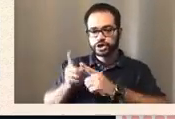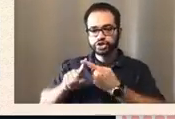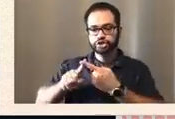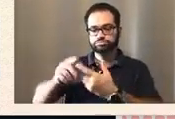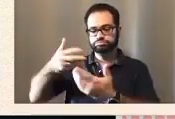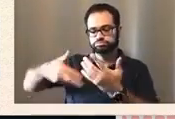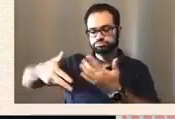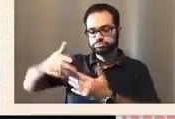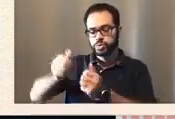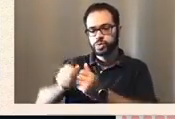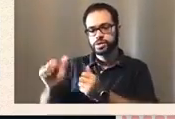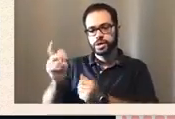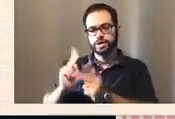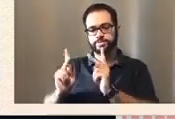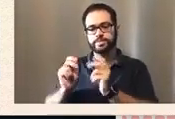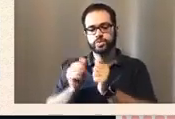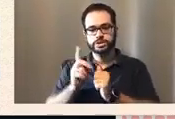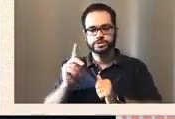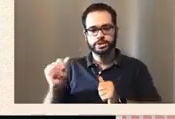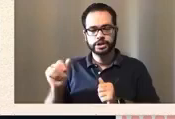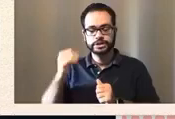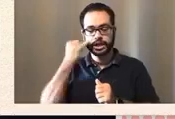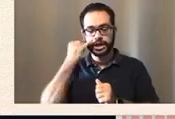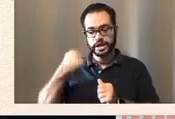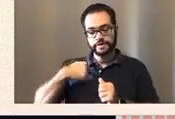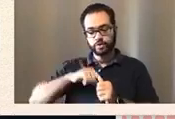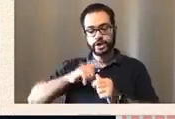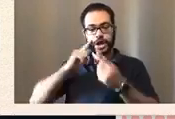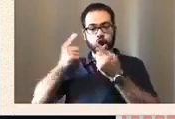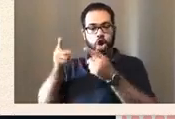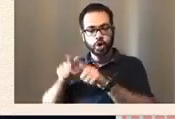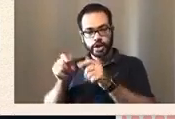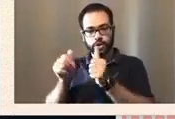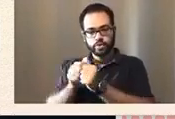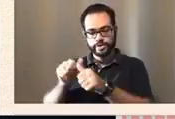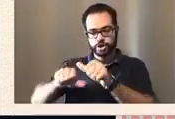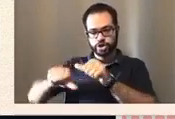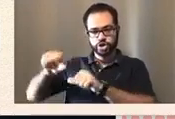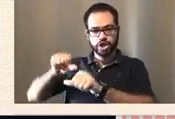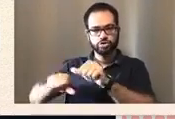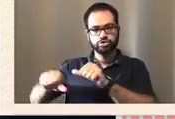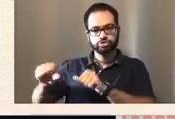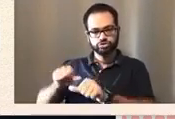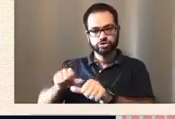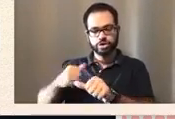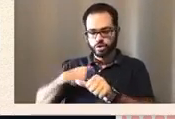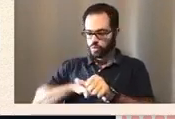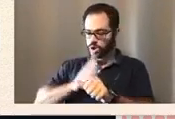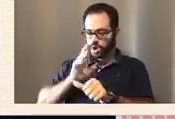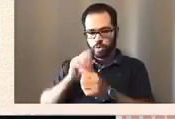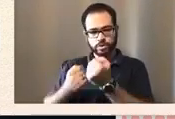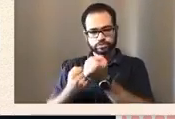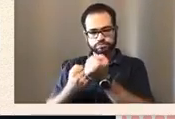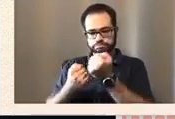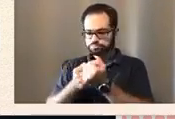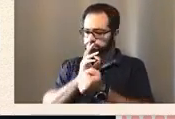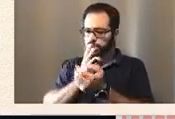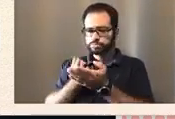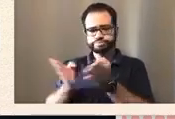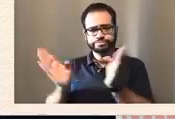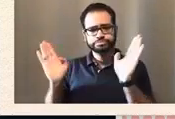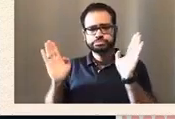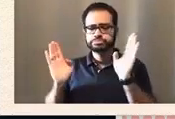where we agree amongst our friends that we will speak freely with them about things